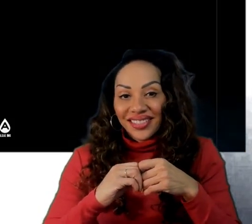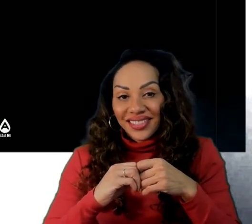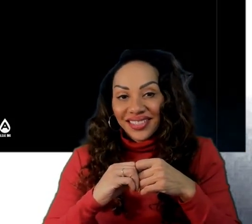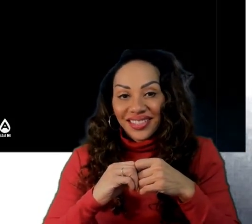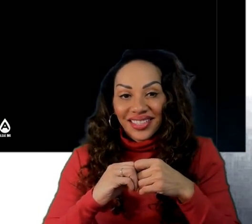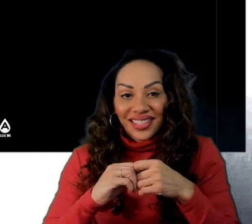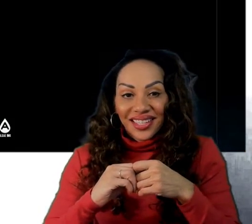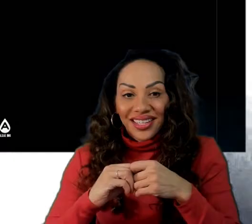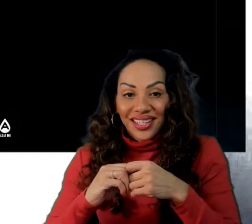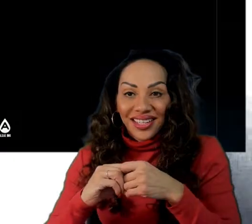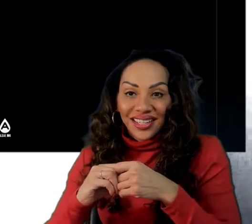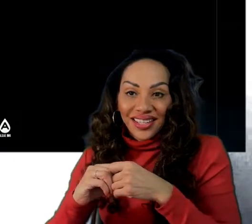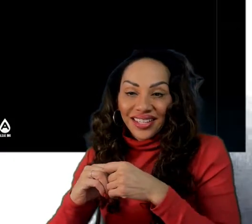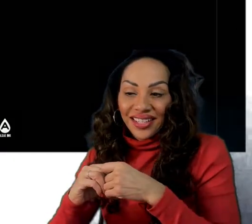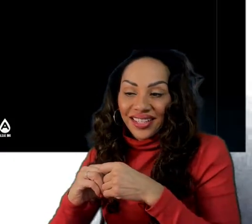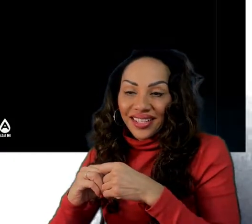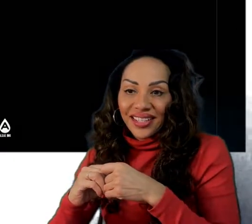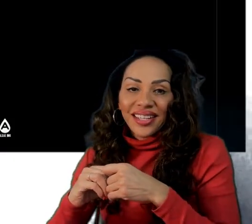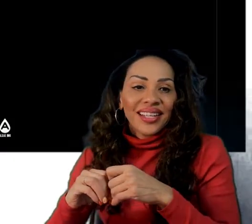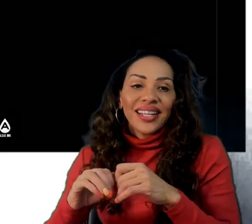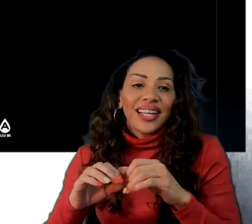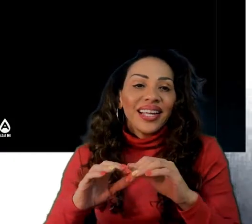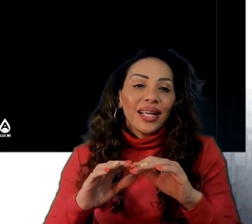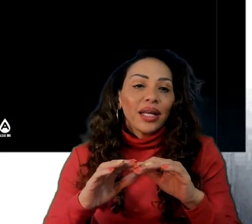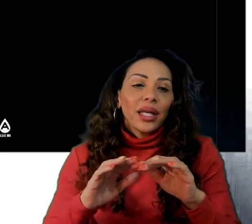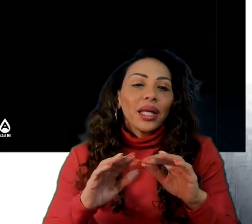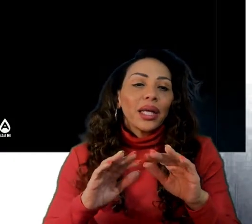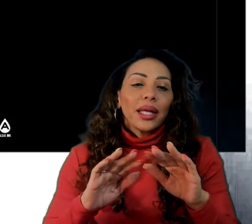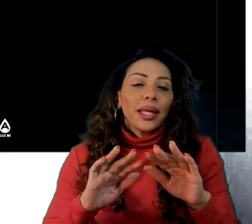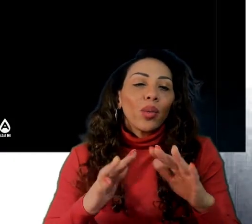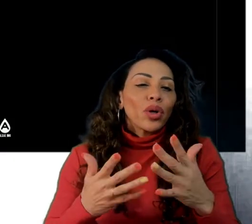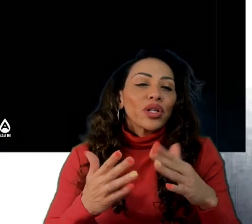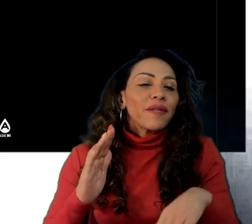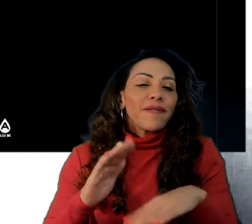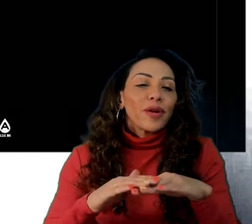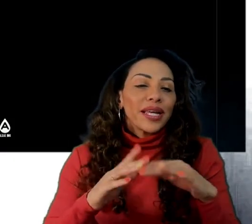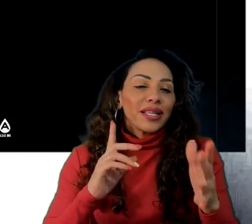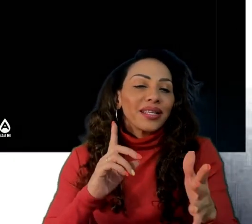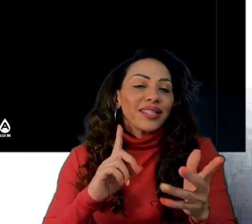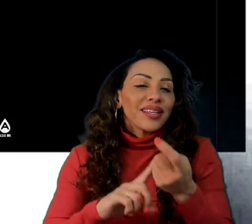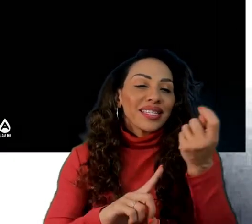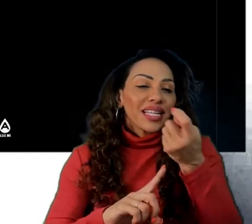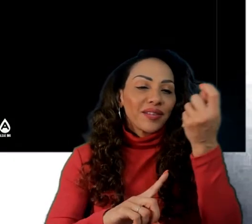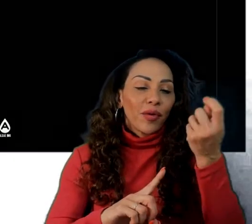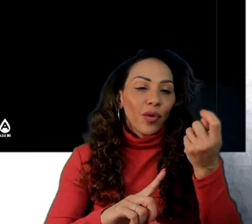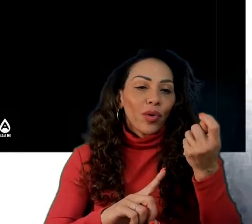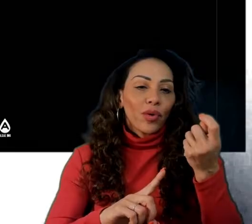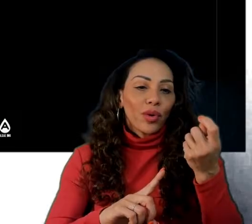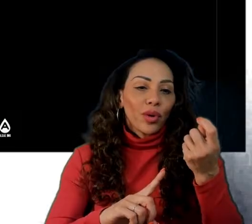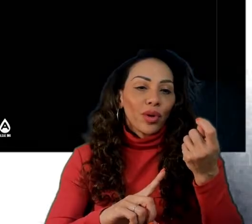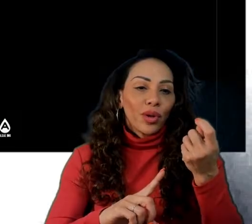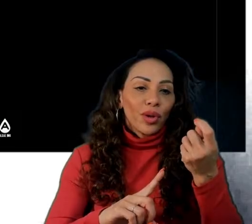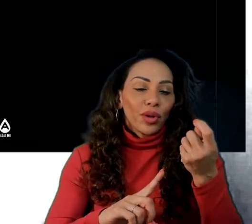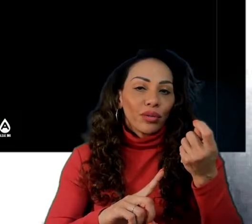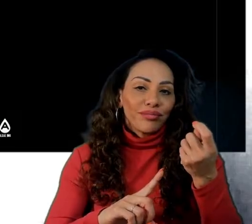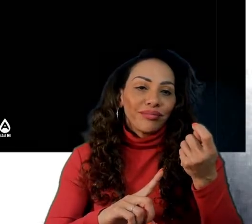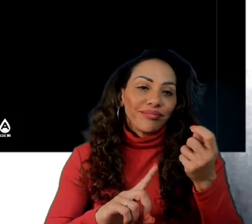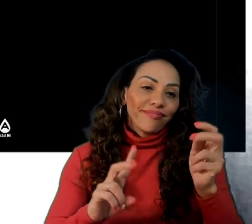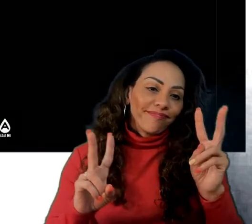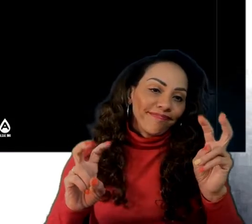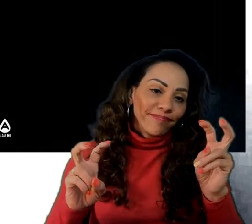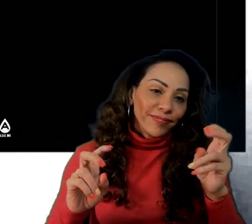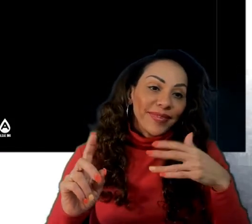as a complete regenerative project, the fact that we tried to go there, like we learned so much along the